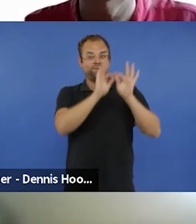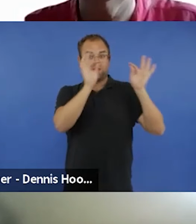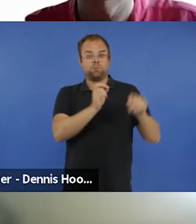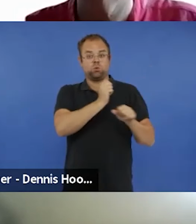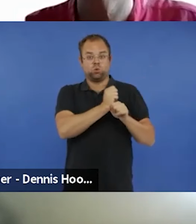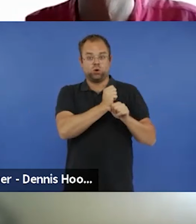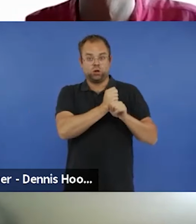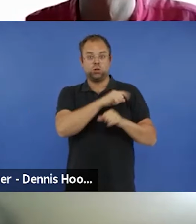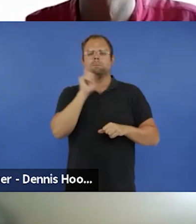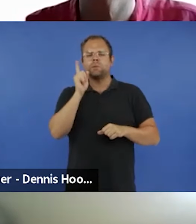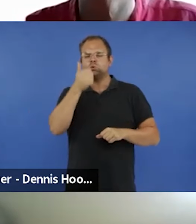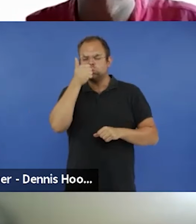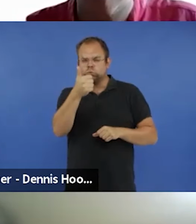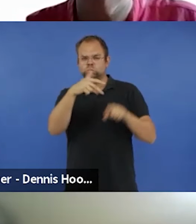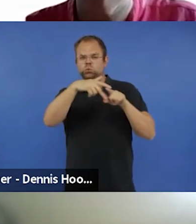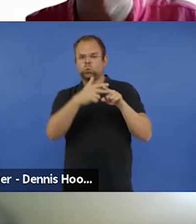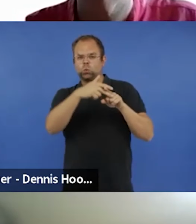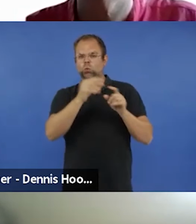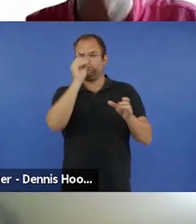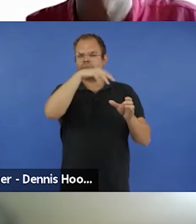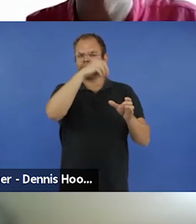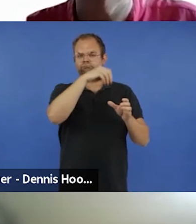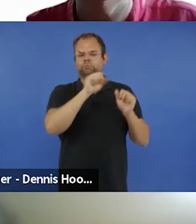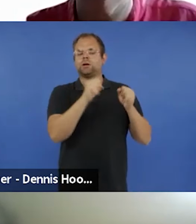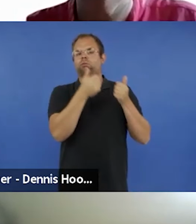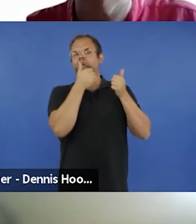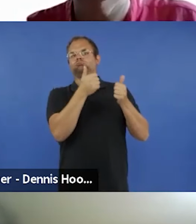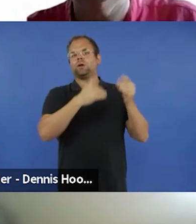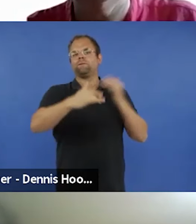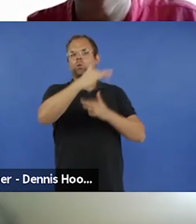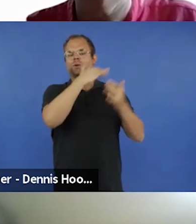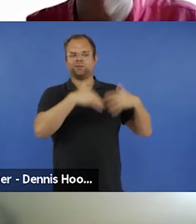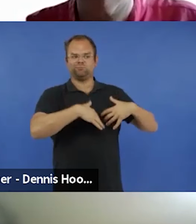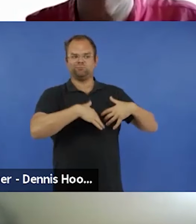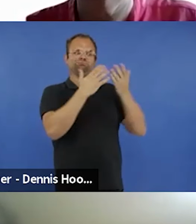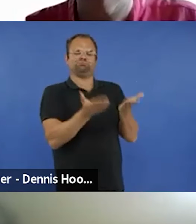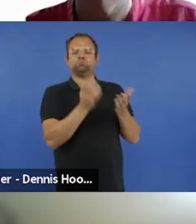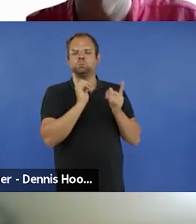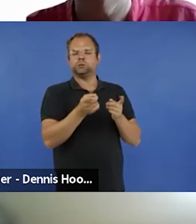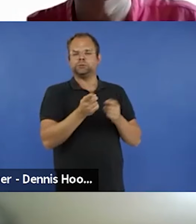in classrooms, can you tell us some of the best practices or challenges that you discussed?